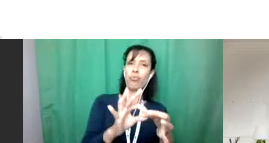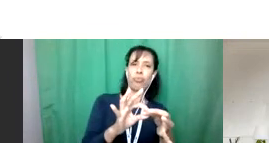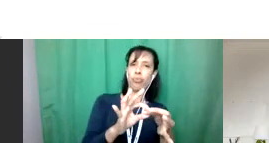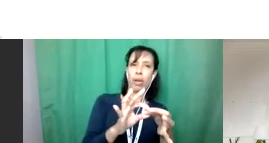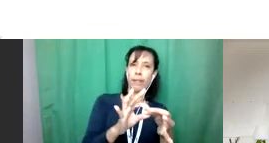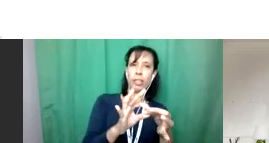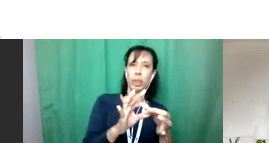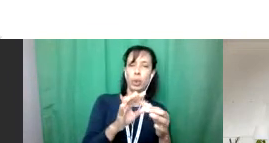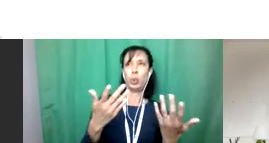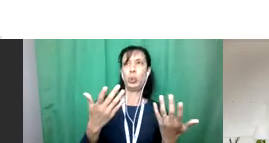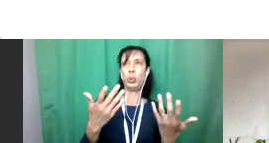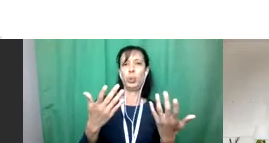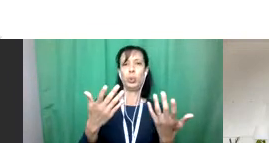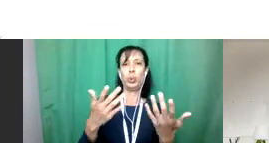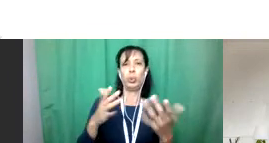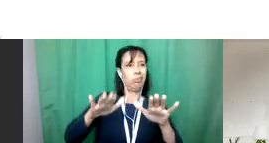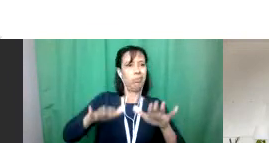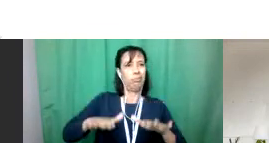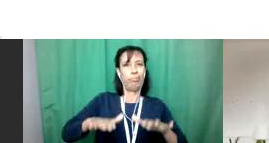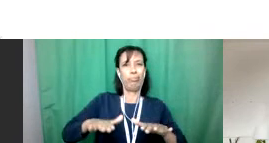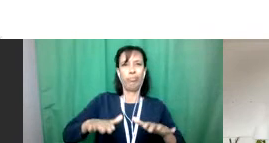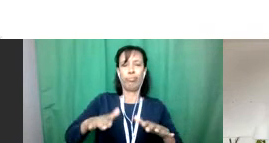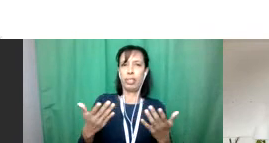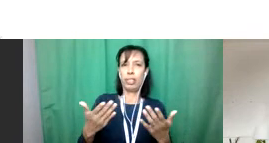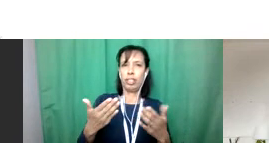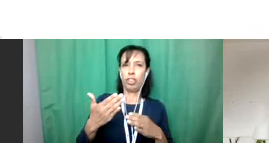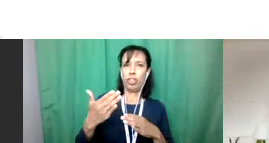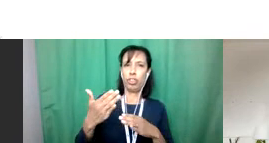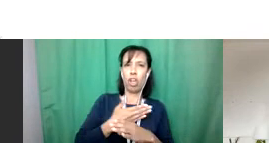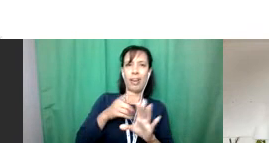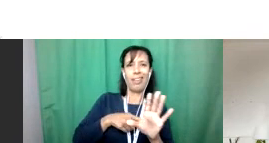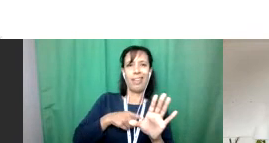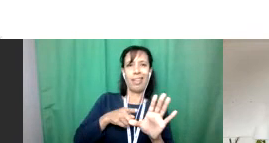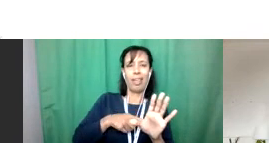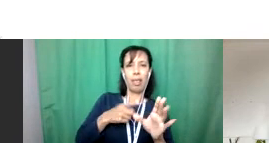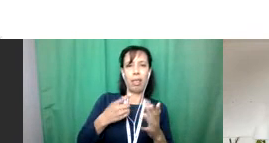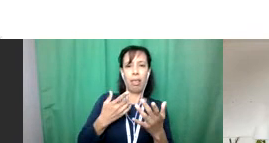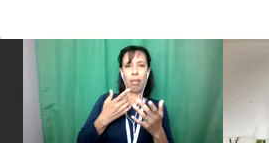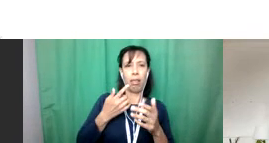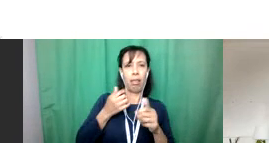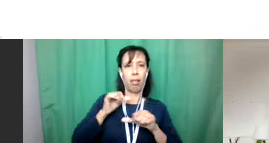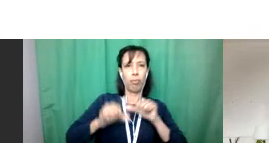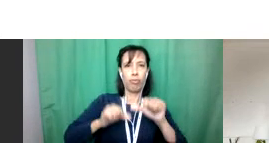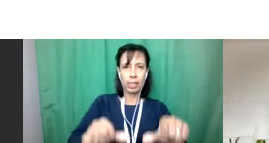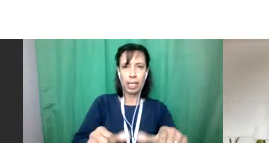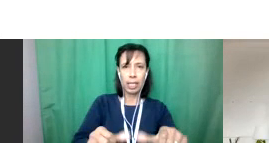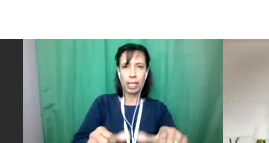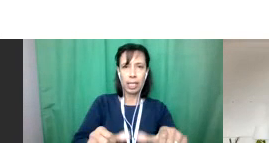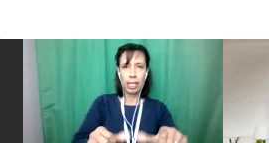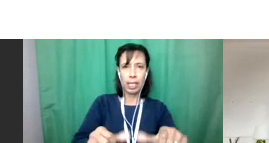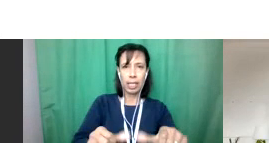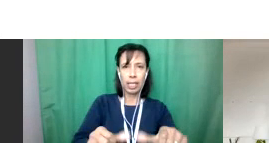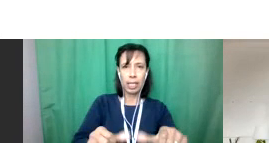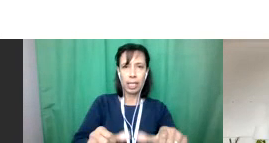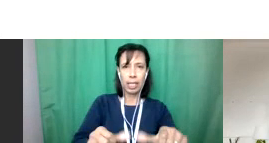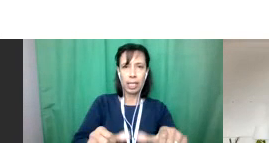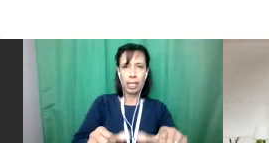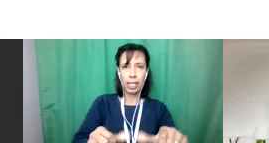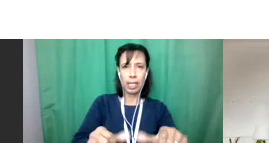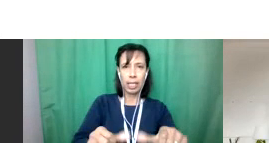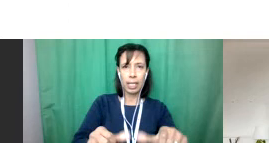or Lambeth. So it's important that you acknowledge that there may be differences in